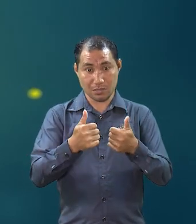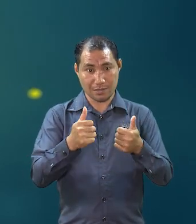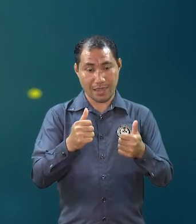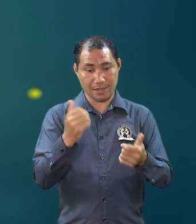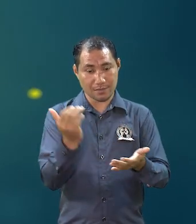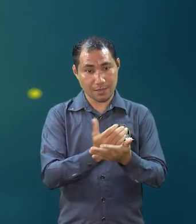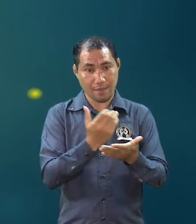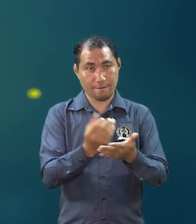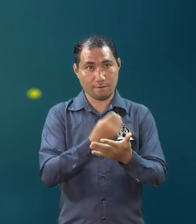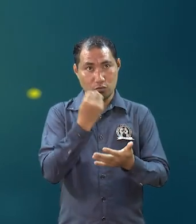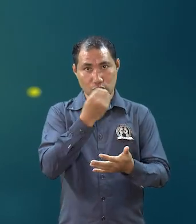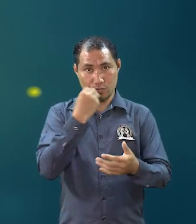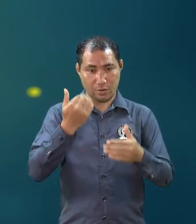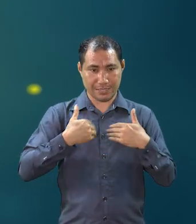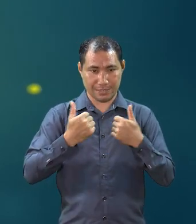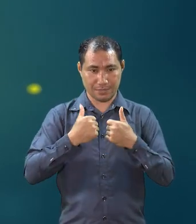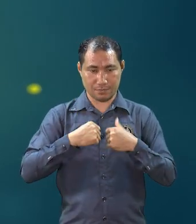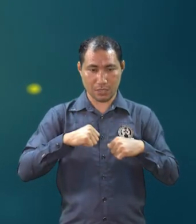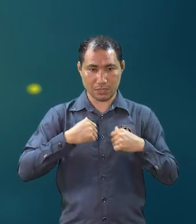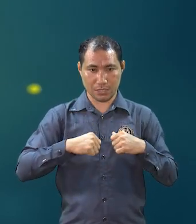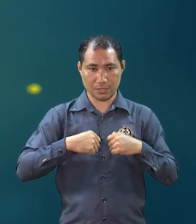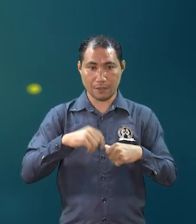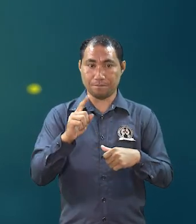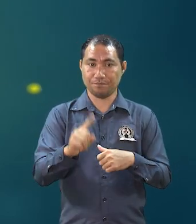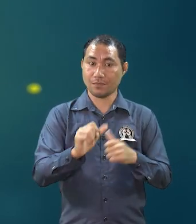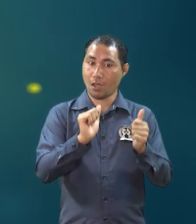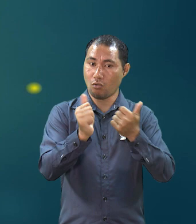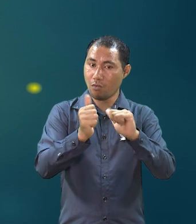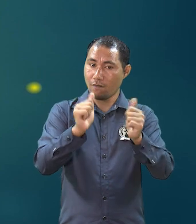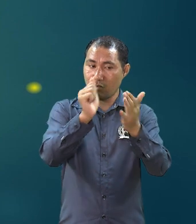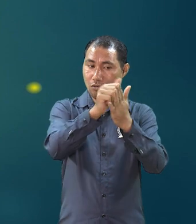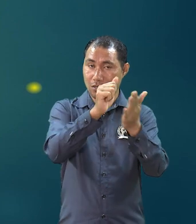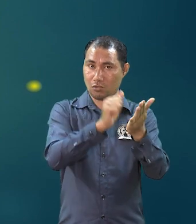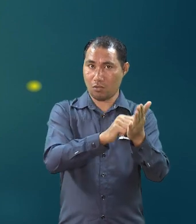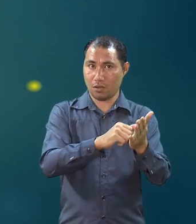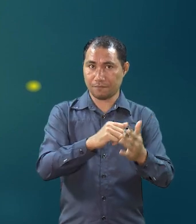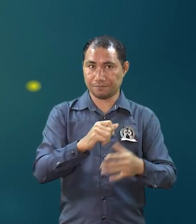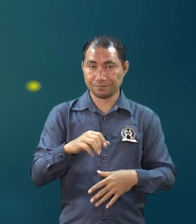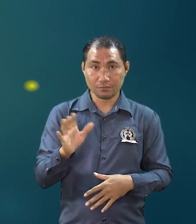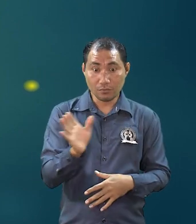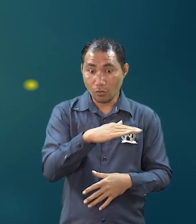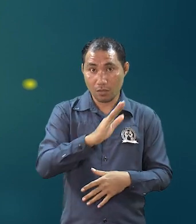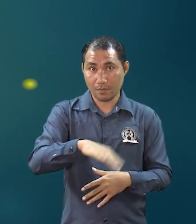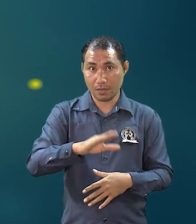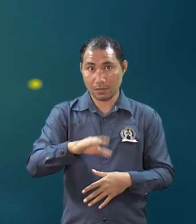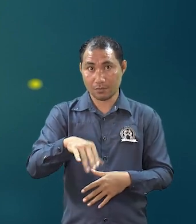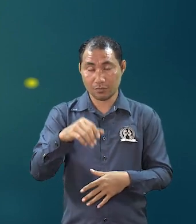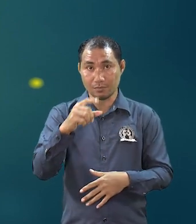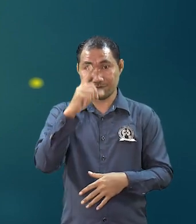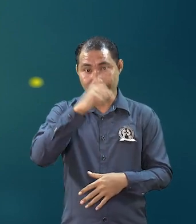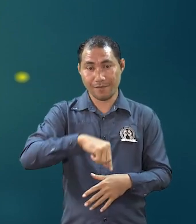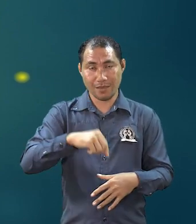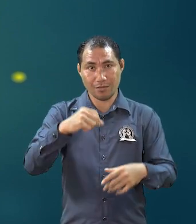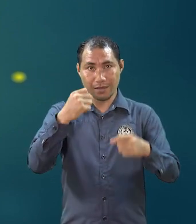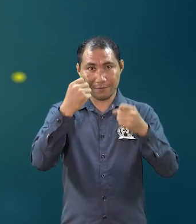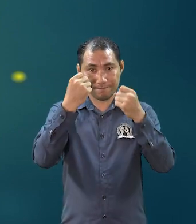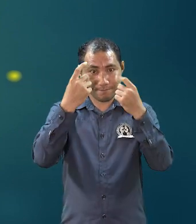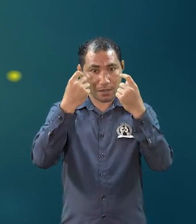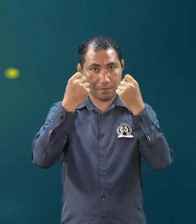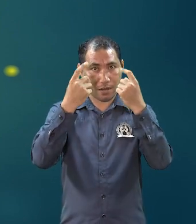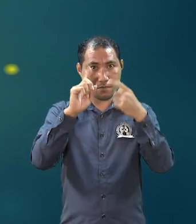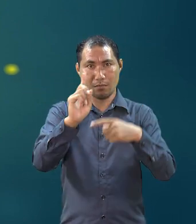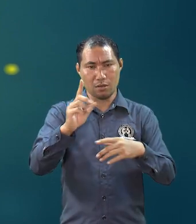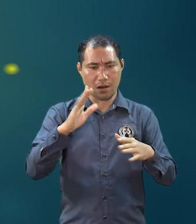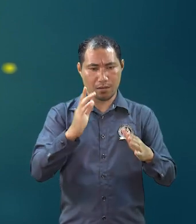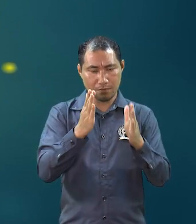practices. So by the end of our lesson, you are able to demonstrate understanding of personal